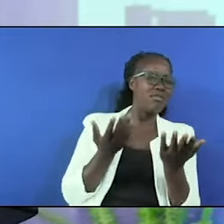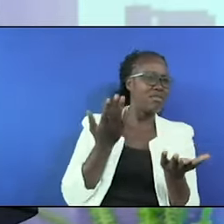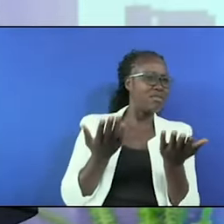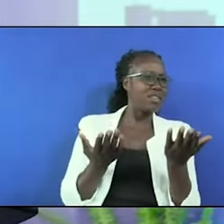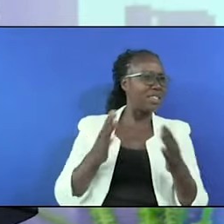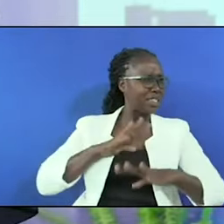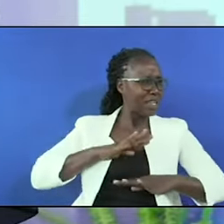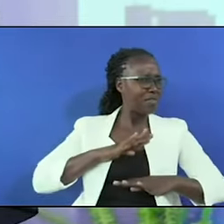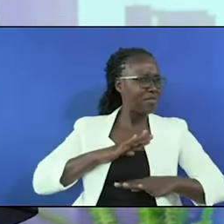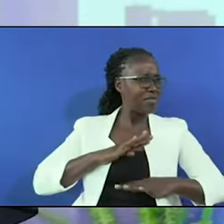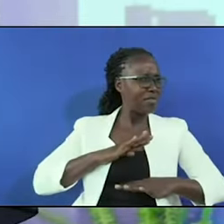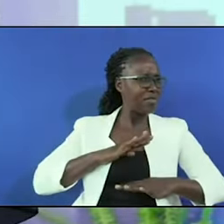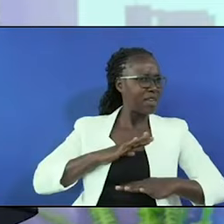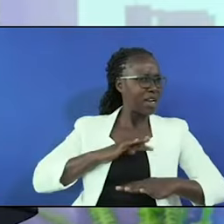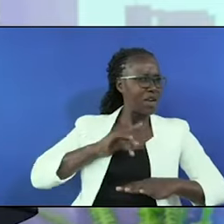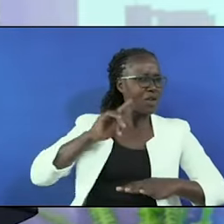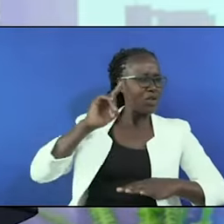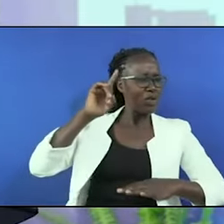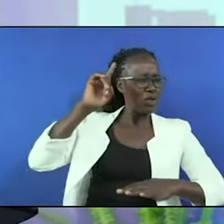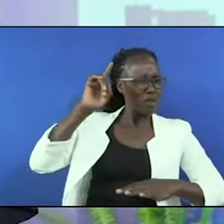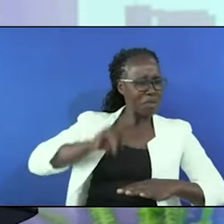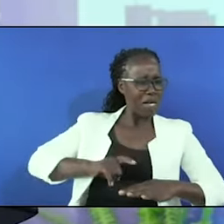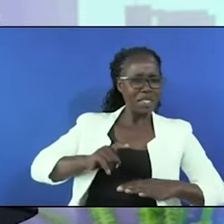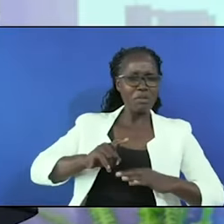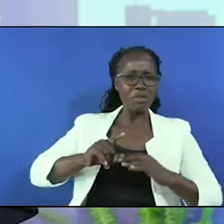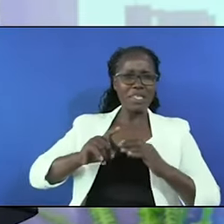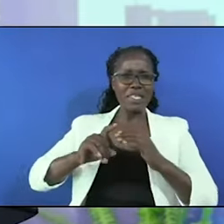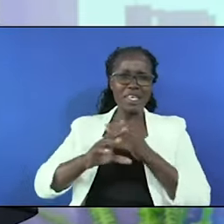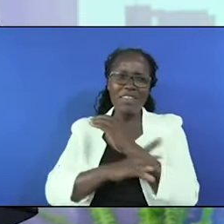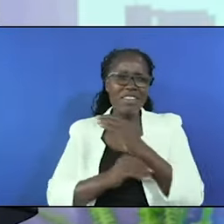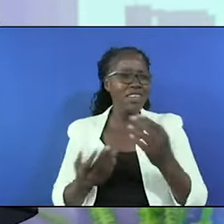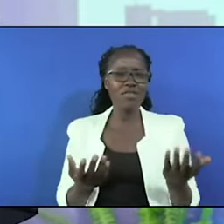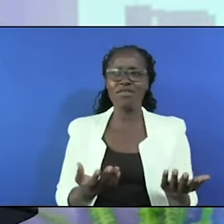Is it enough? You must be a stealer. You must be a thief.